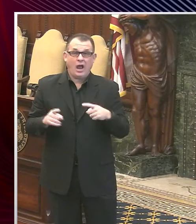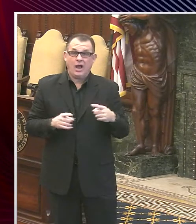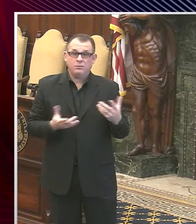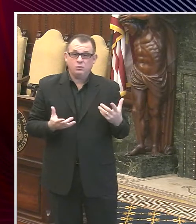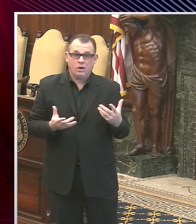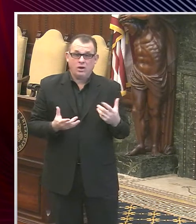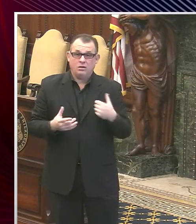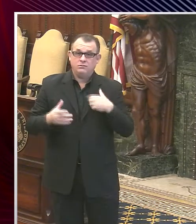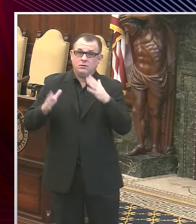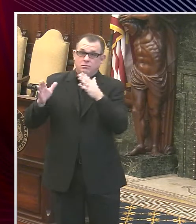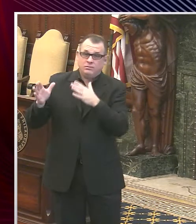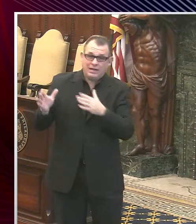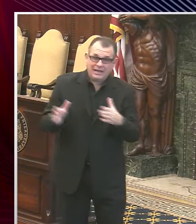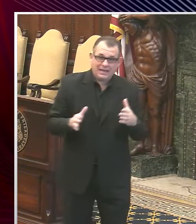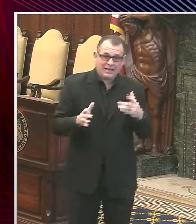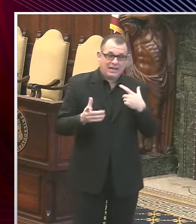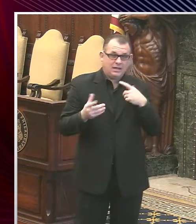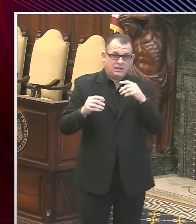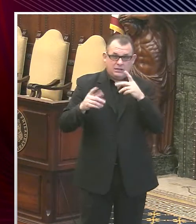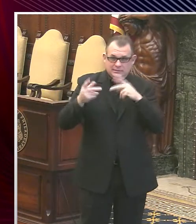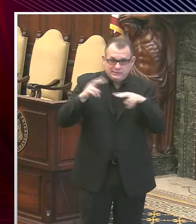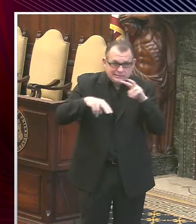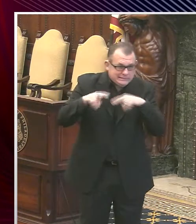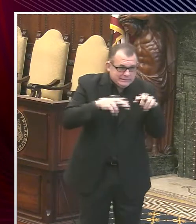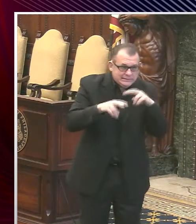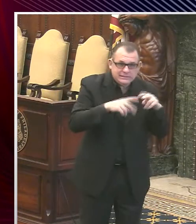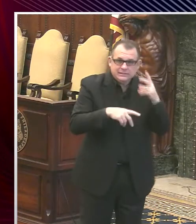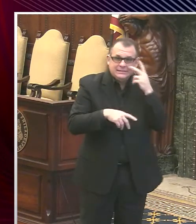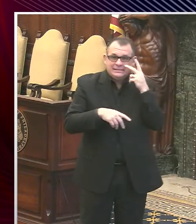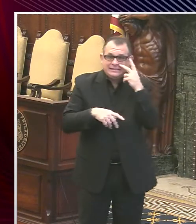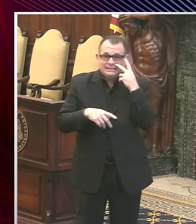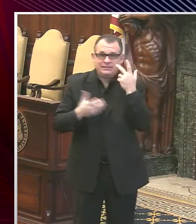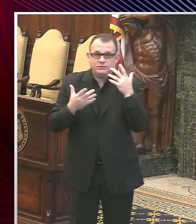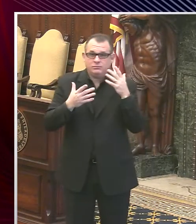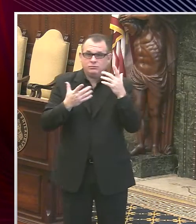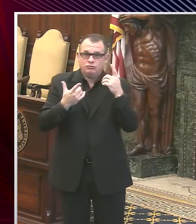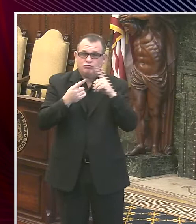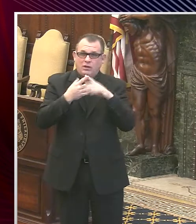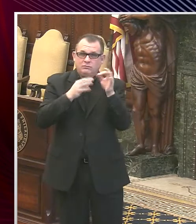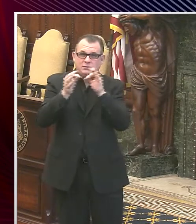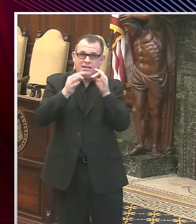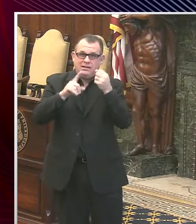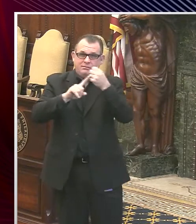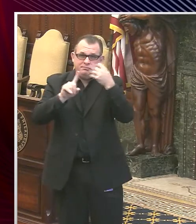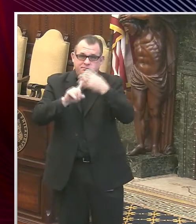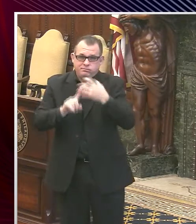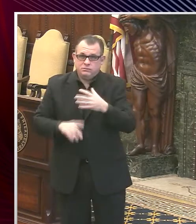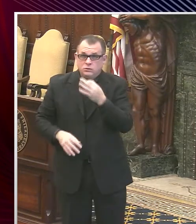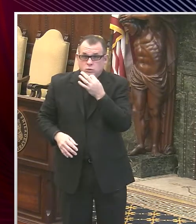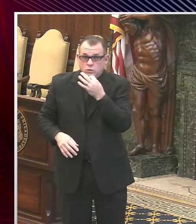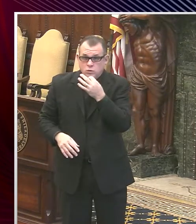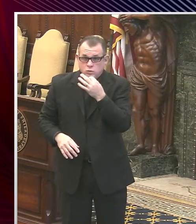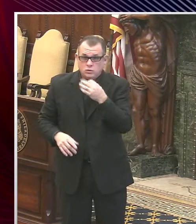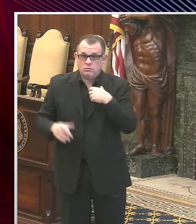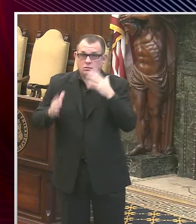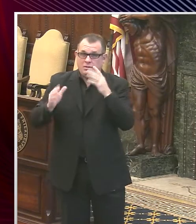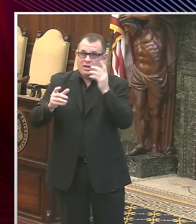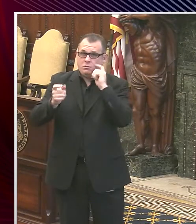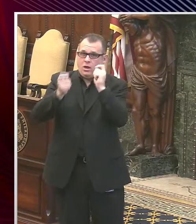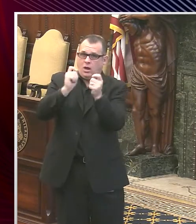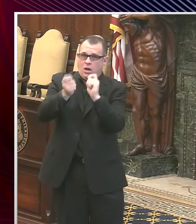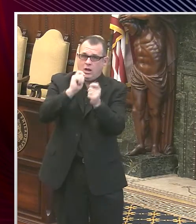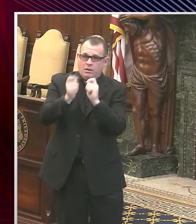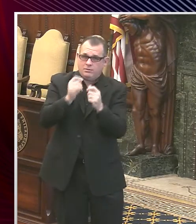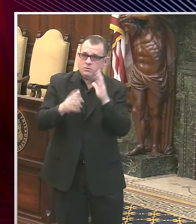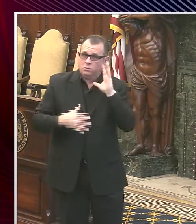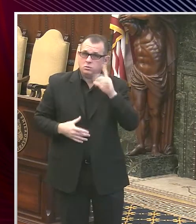be available. Our plans are still being developed. We will disseminate a plan that defines this more soon. And we'll update that plan more